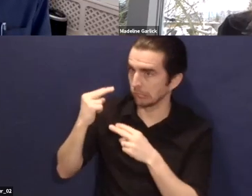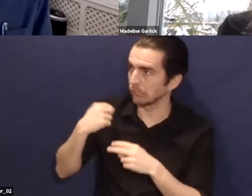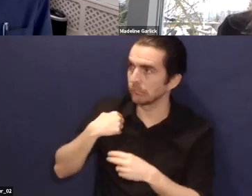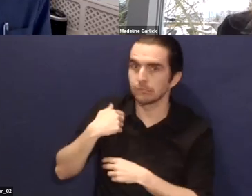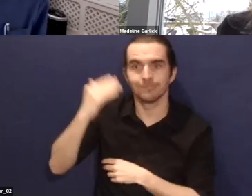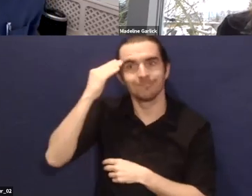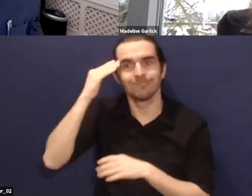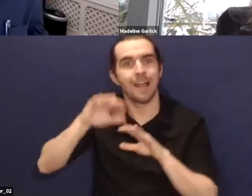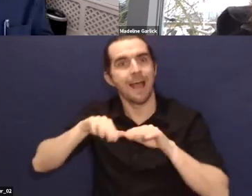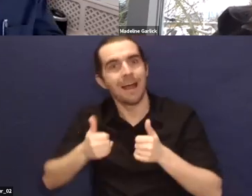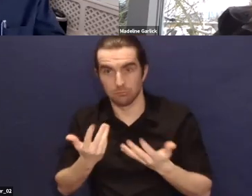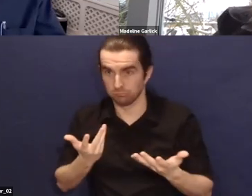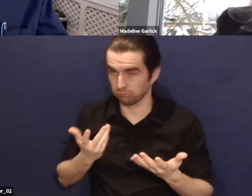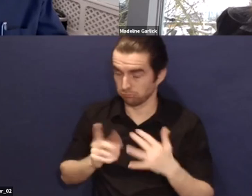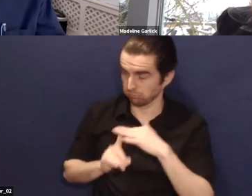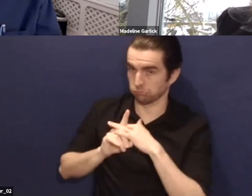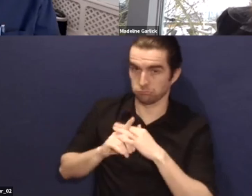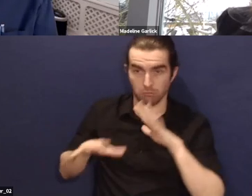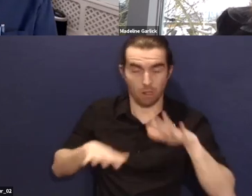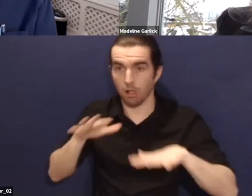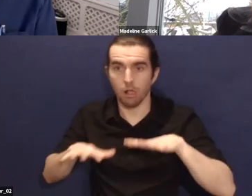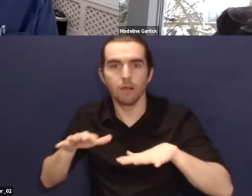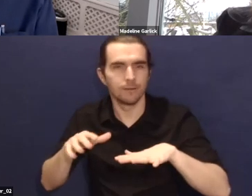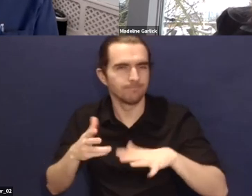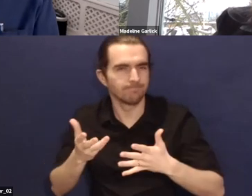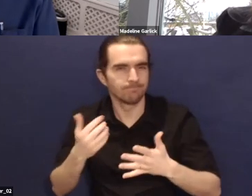particularly the people at